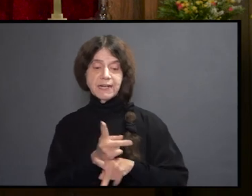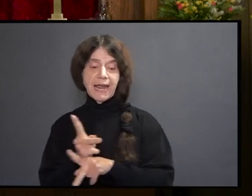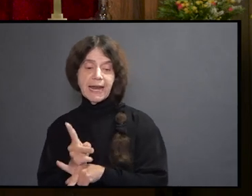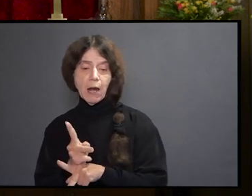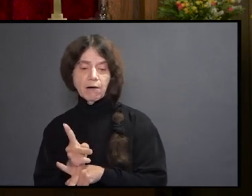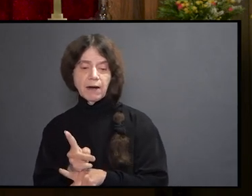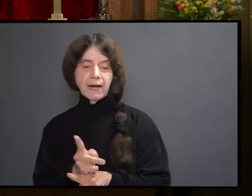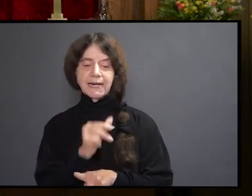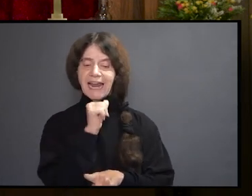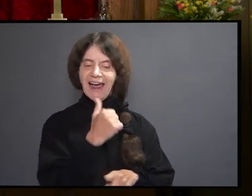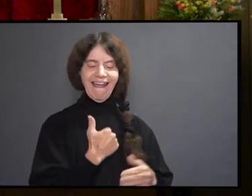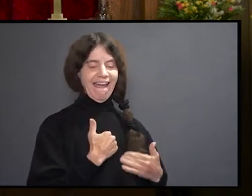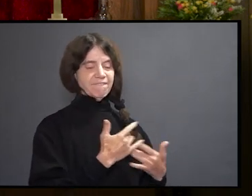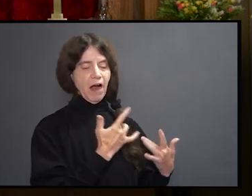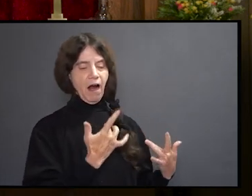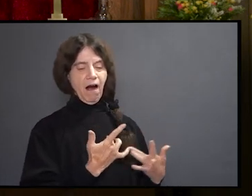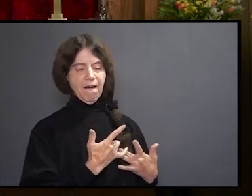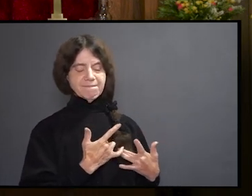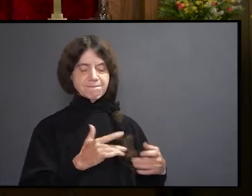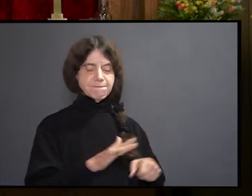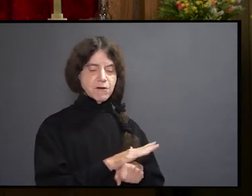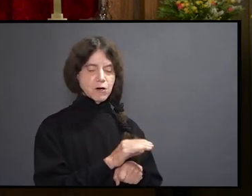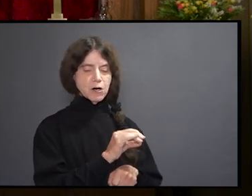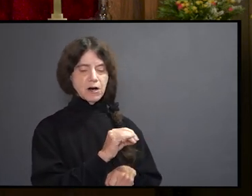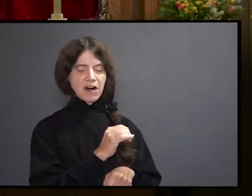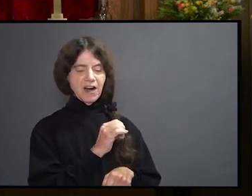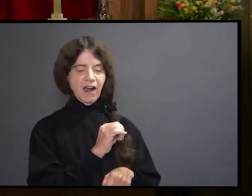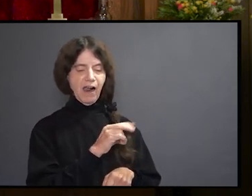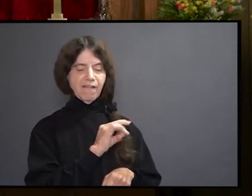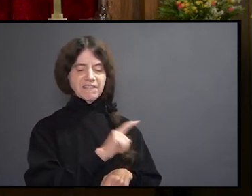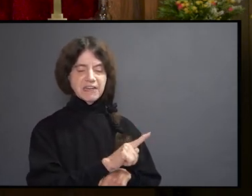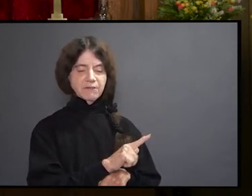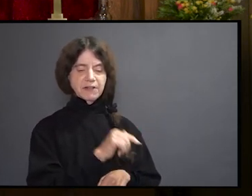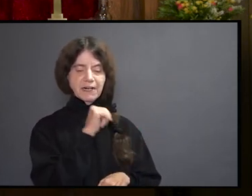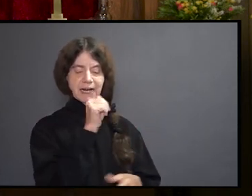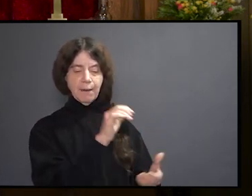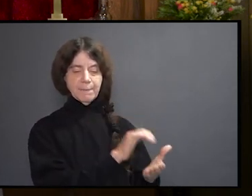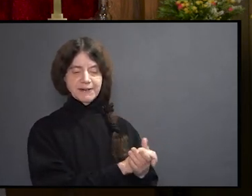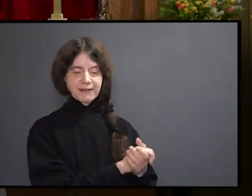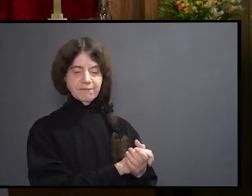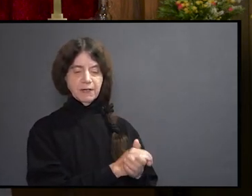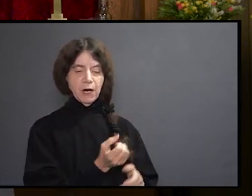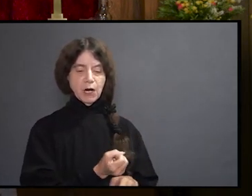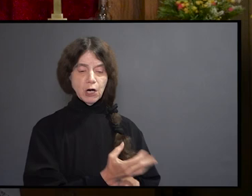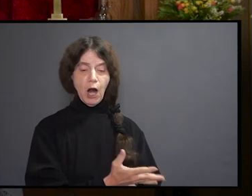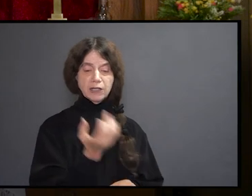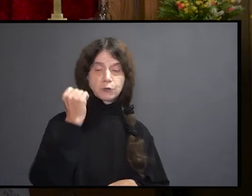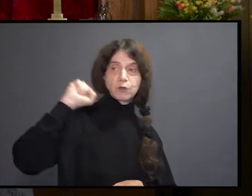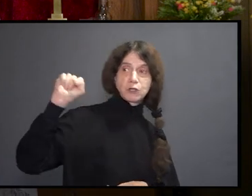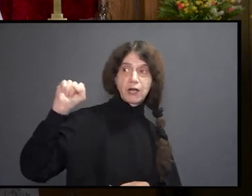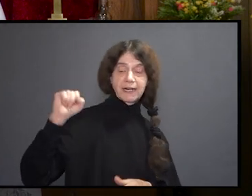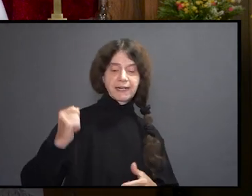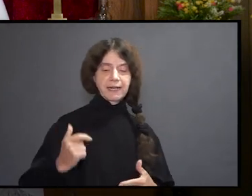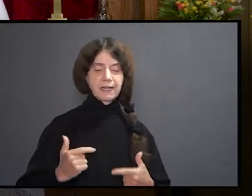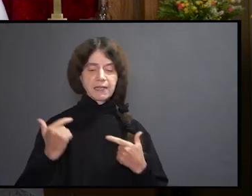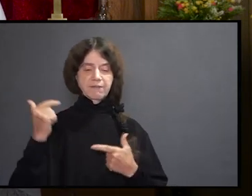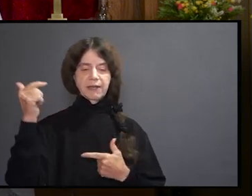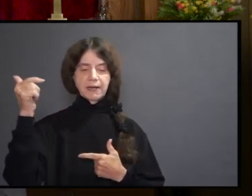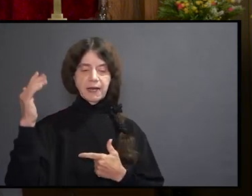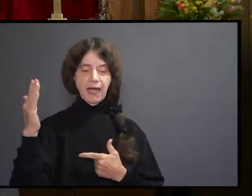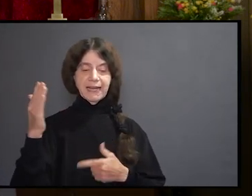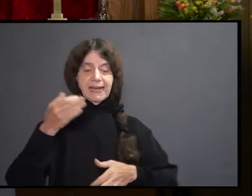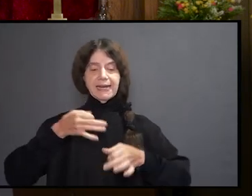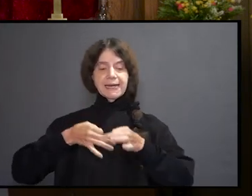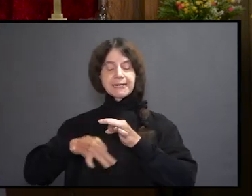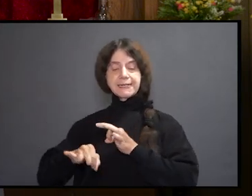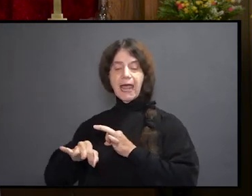"Take care, brothers, lest there be in any of you an evil, unbelieving heart, leading you to fall